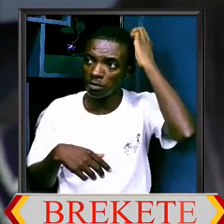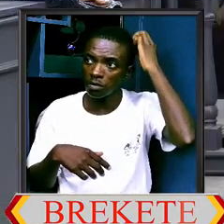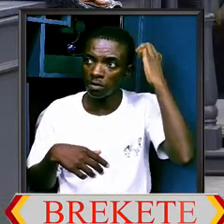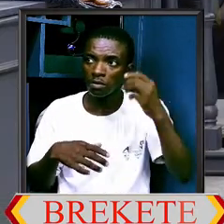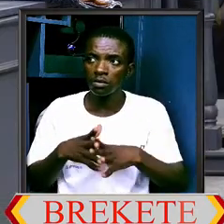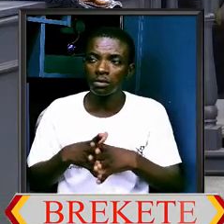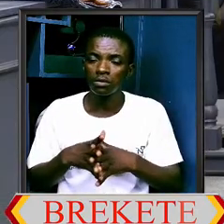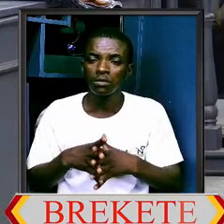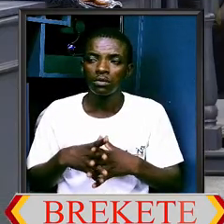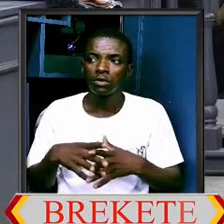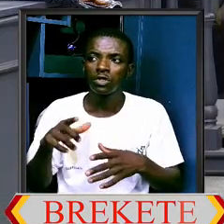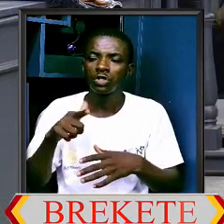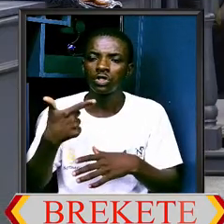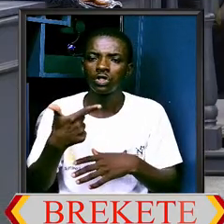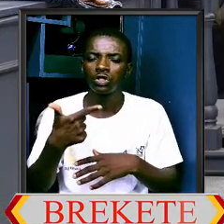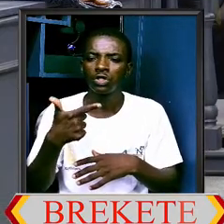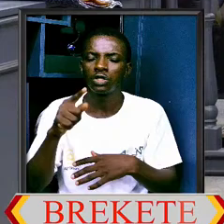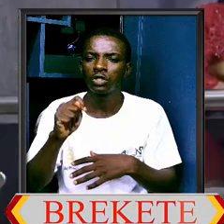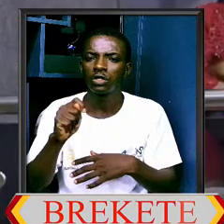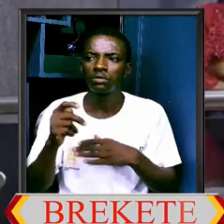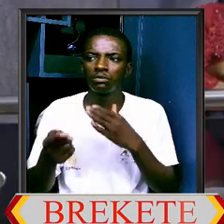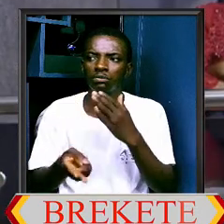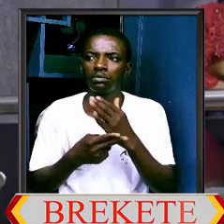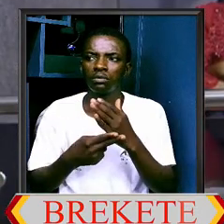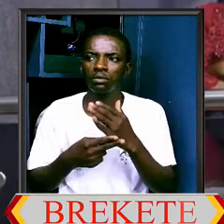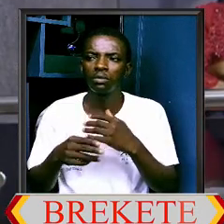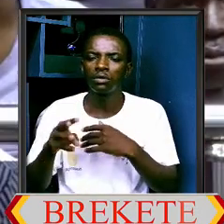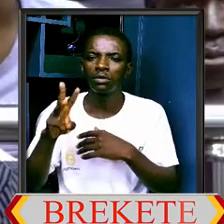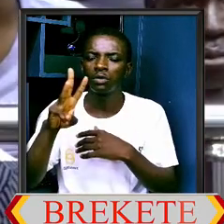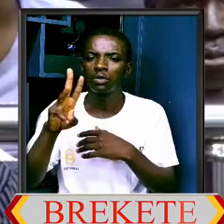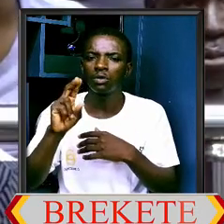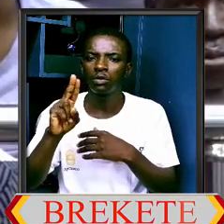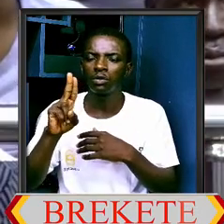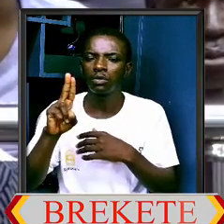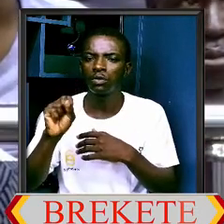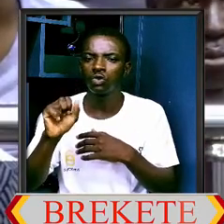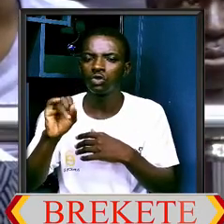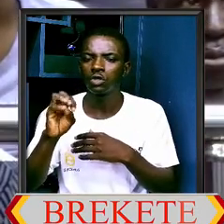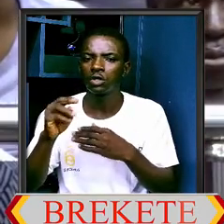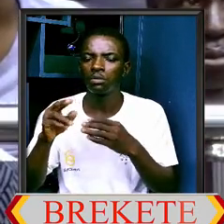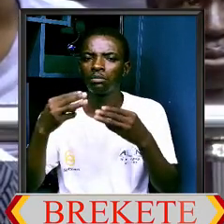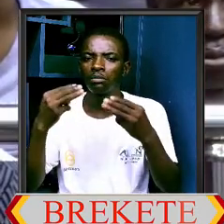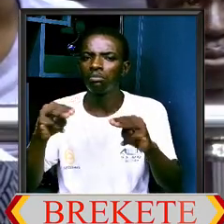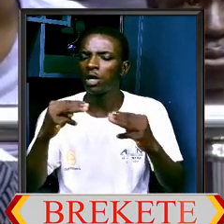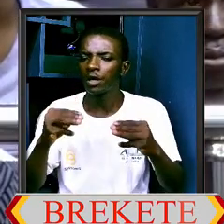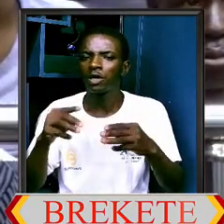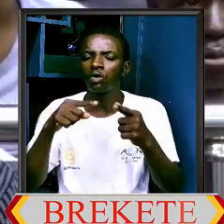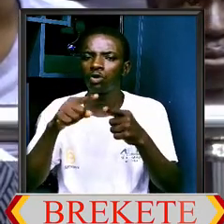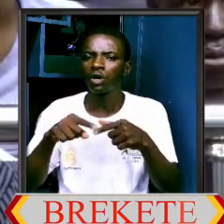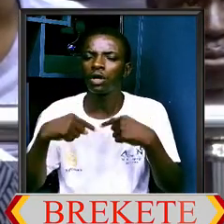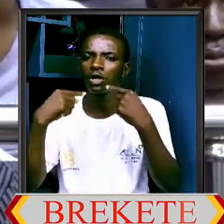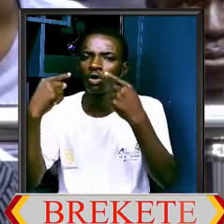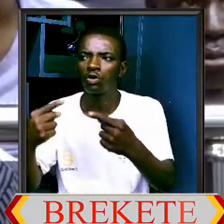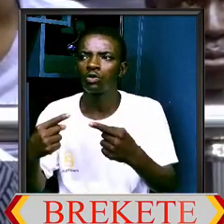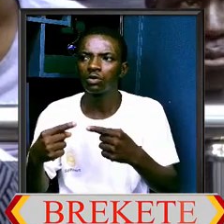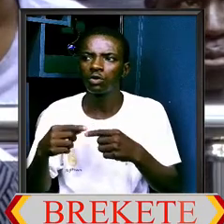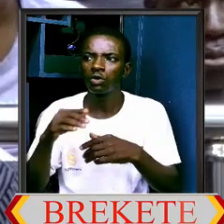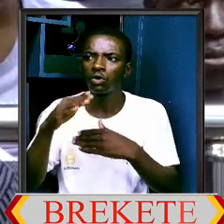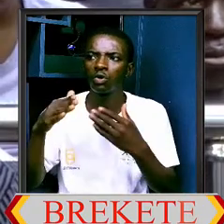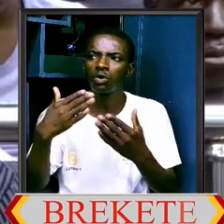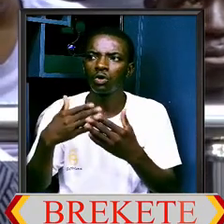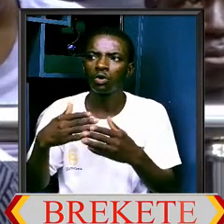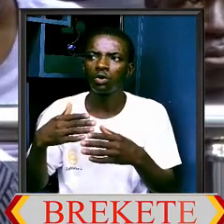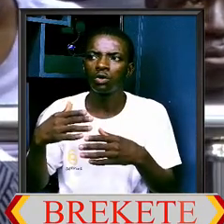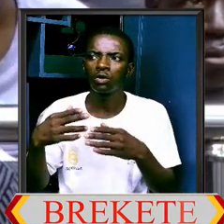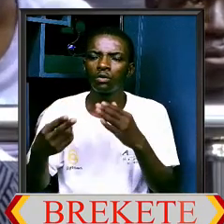This GT Bank, where? At Use Market, sir. So when I went there. Wait, on our